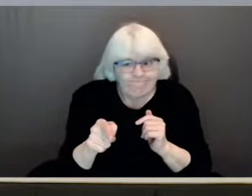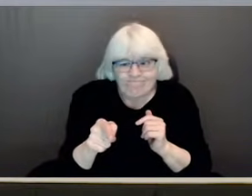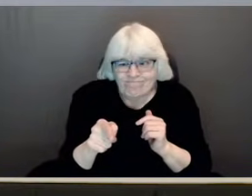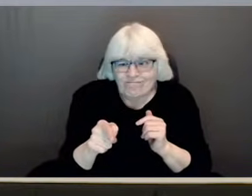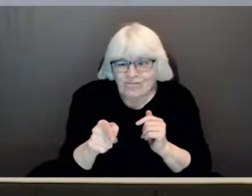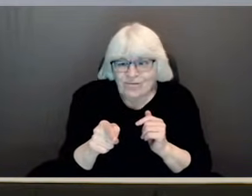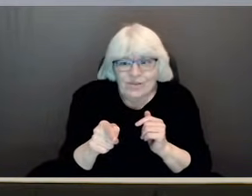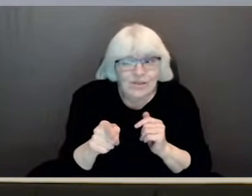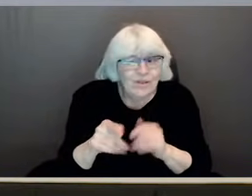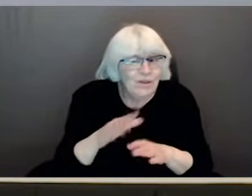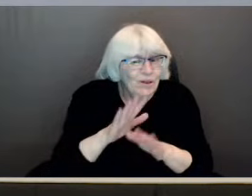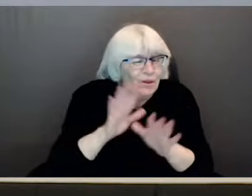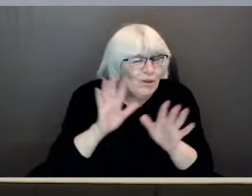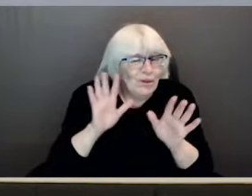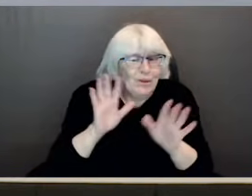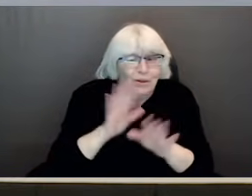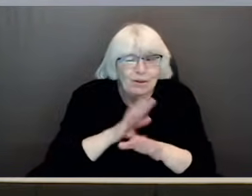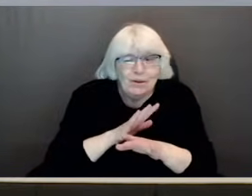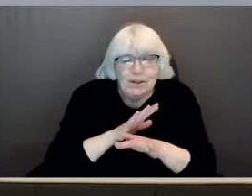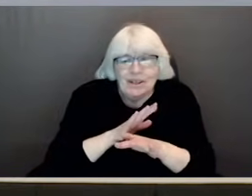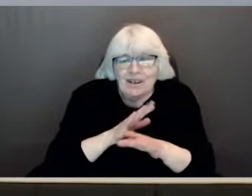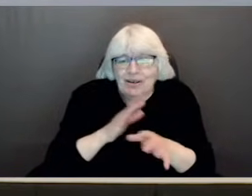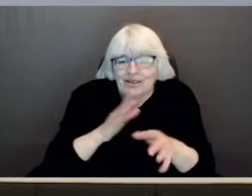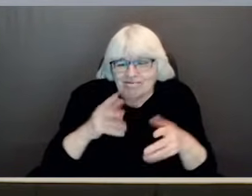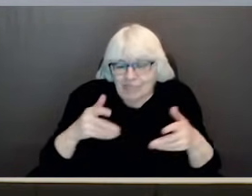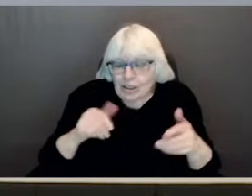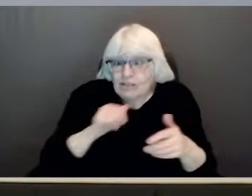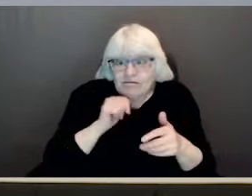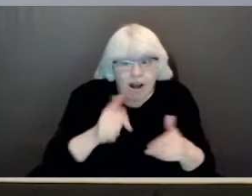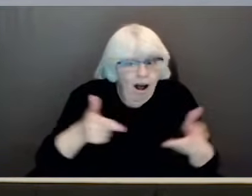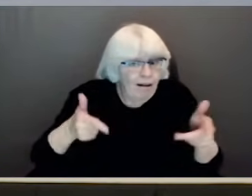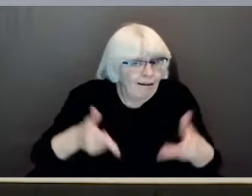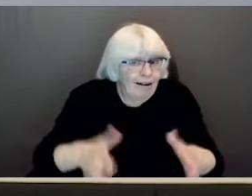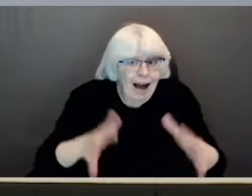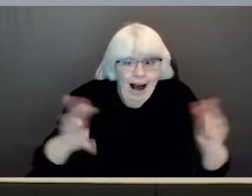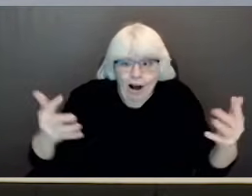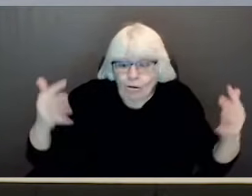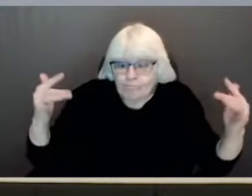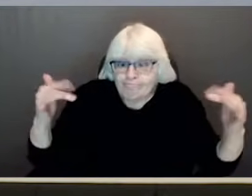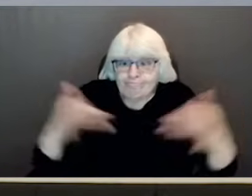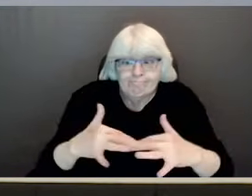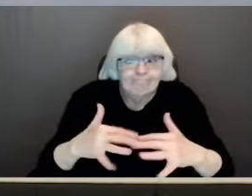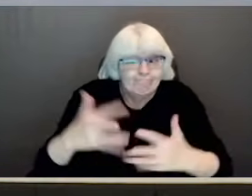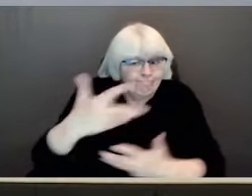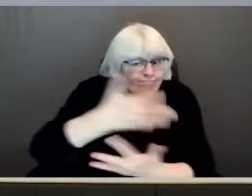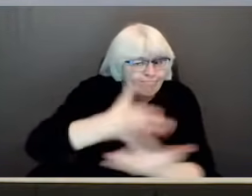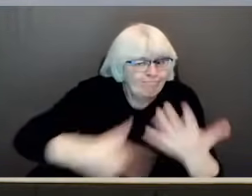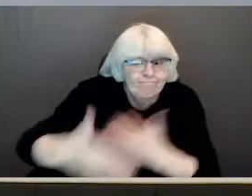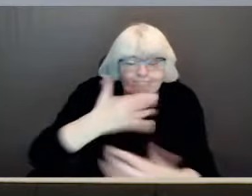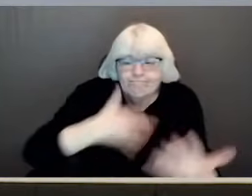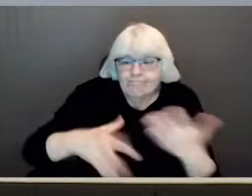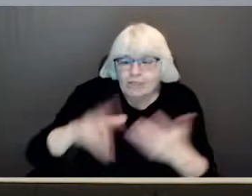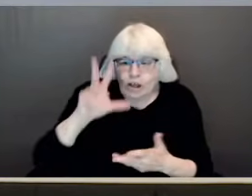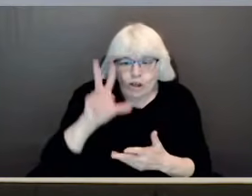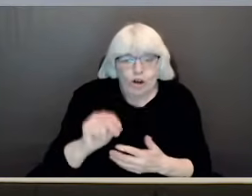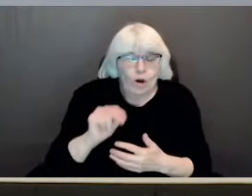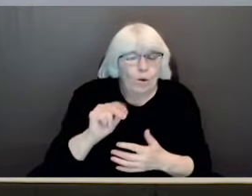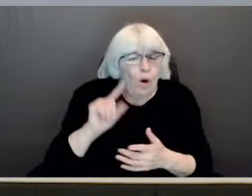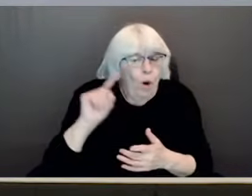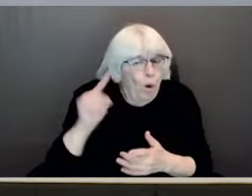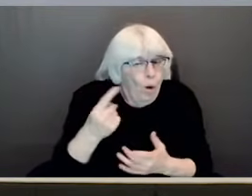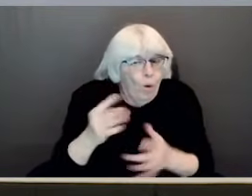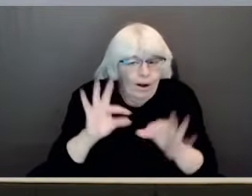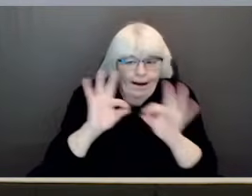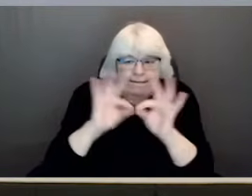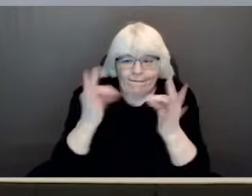households gathering, and I think we should be respectful of that as well. So I think we